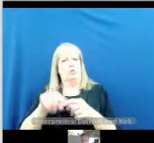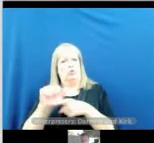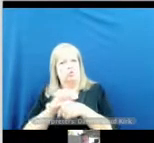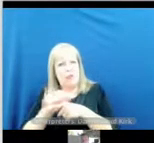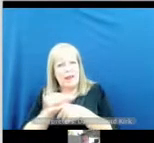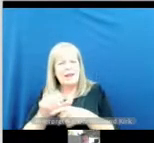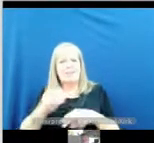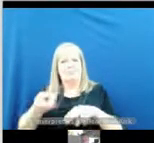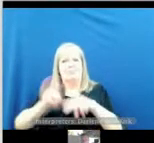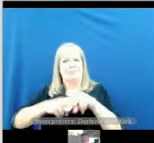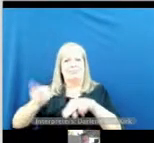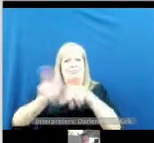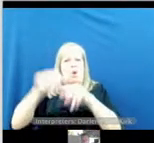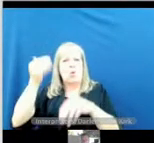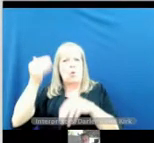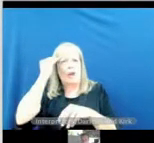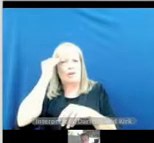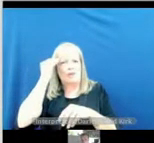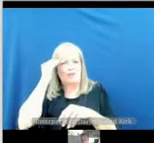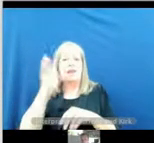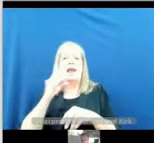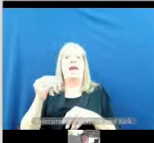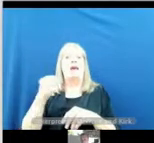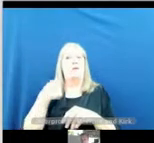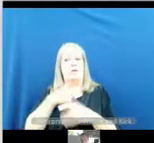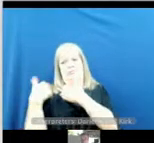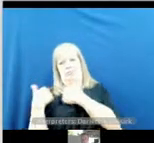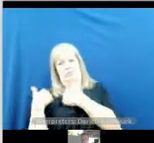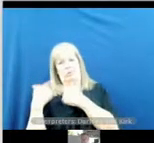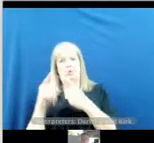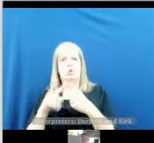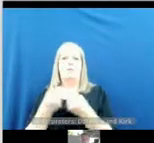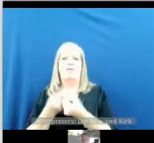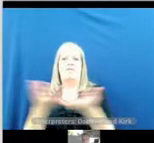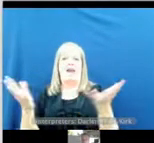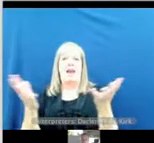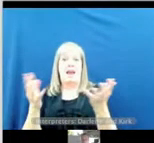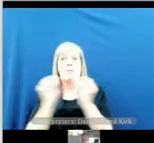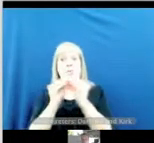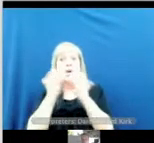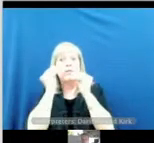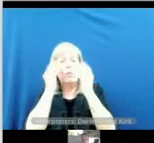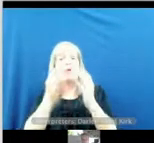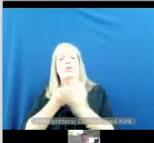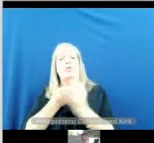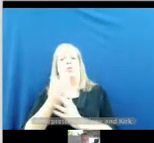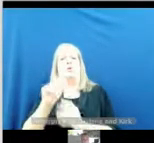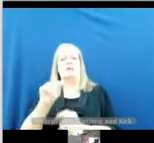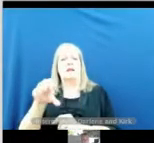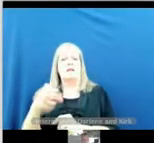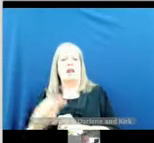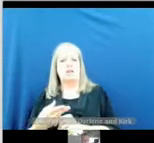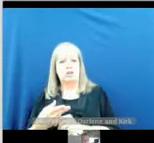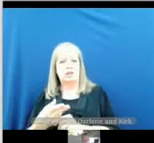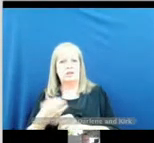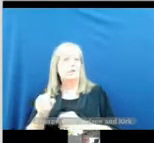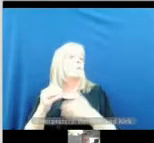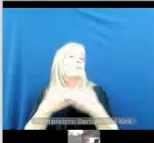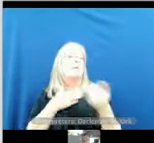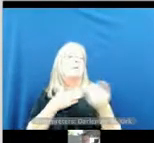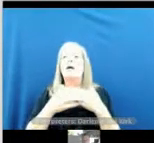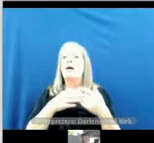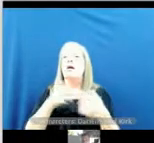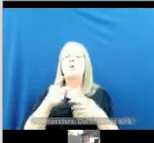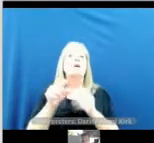with using technology, distance technology, in a way to bring content out to folks. So no matter what state you're in, you